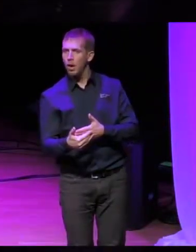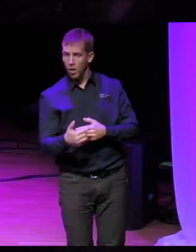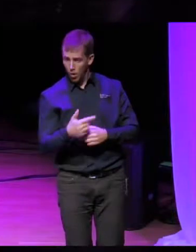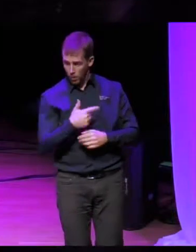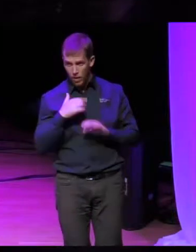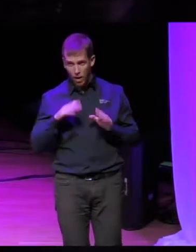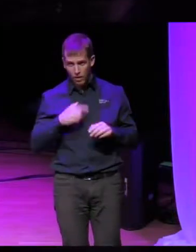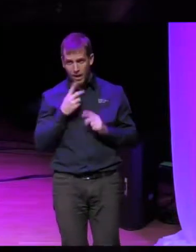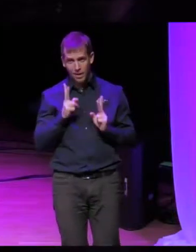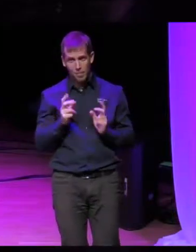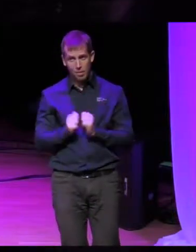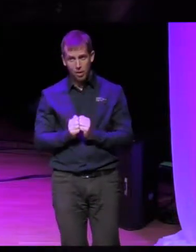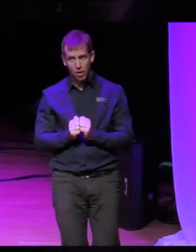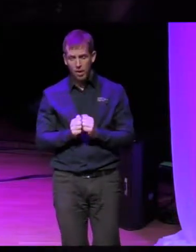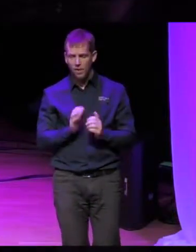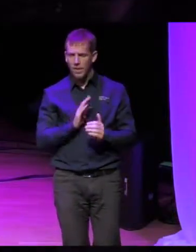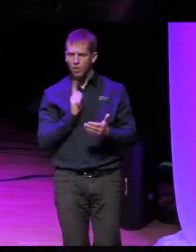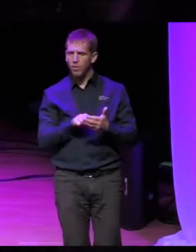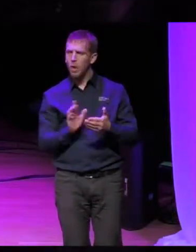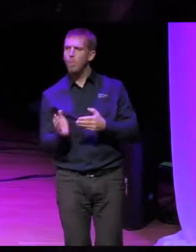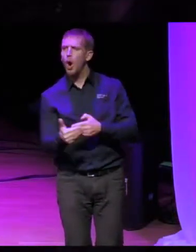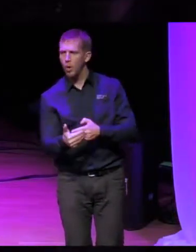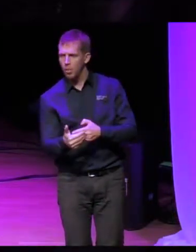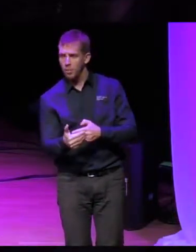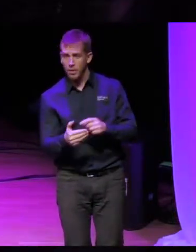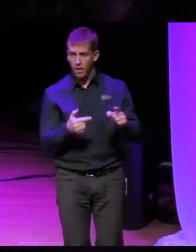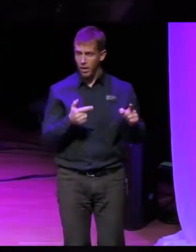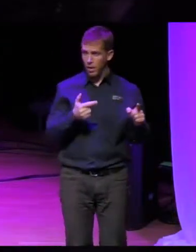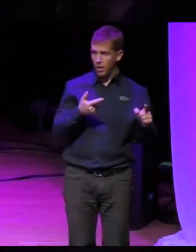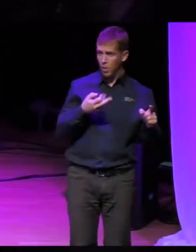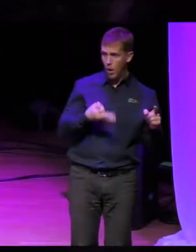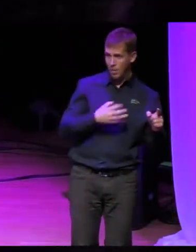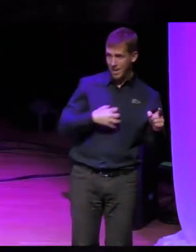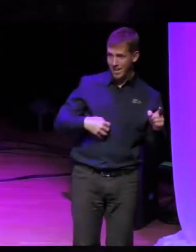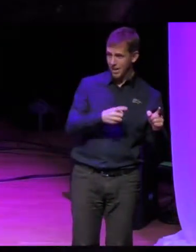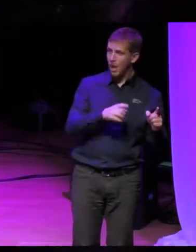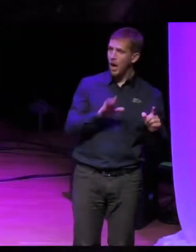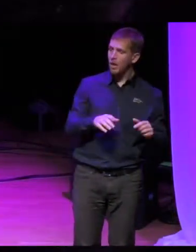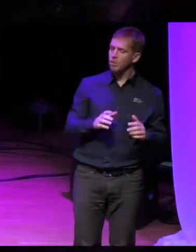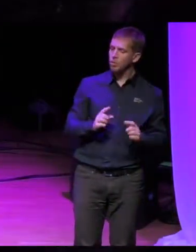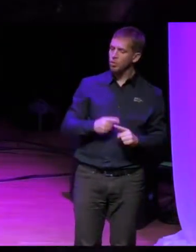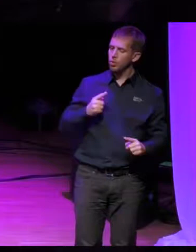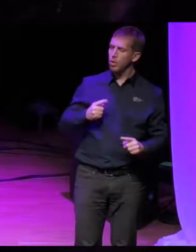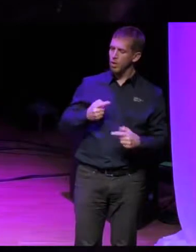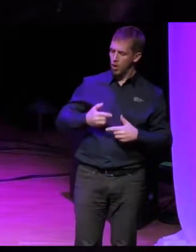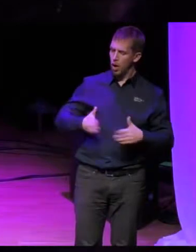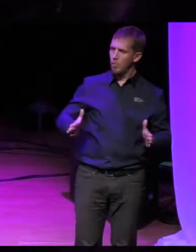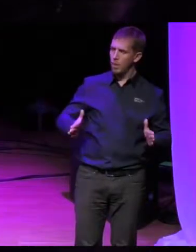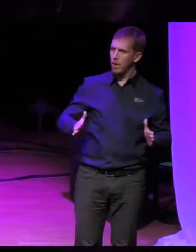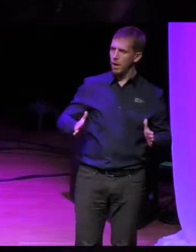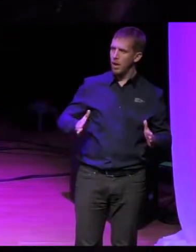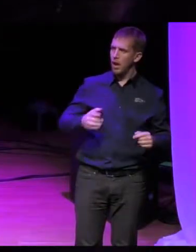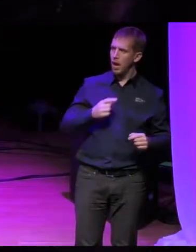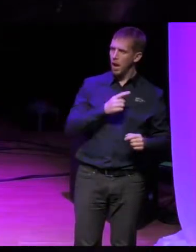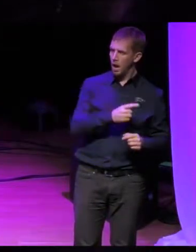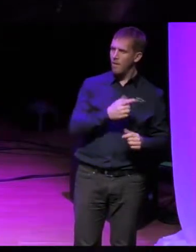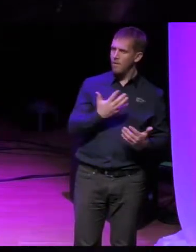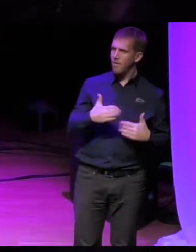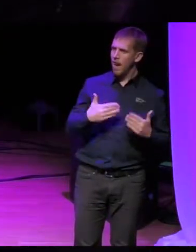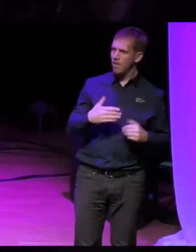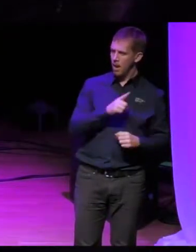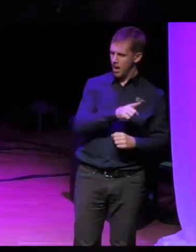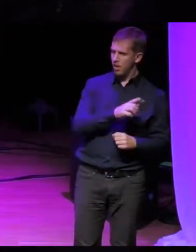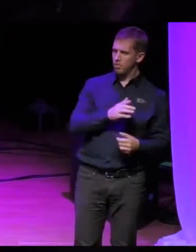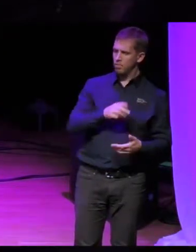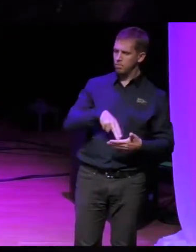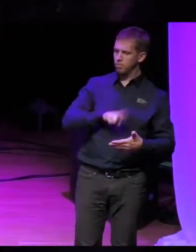ban. That President Trump has been very clear, in fact, that it's what he terms a Muslim ban, and has been